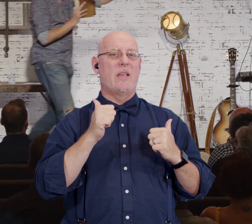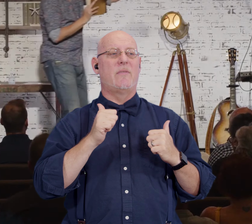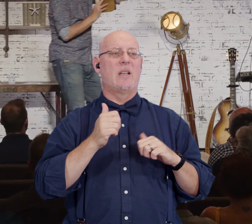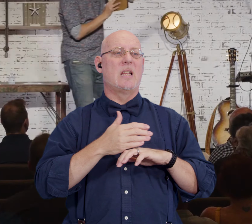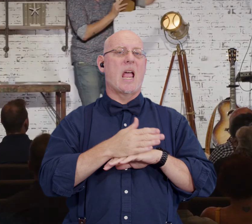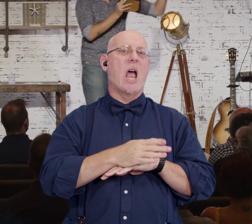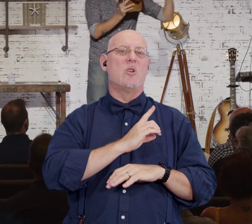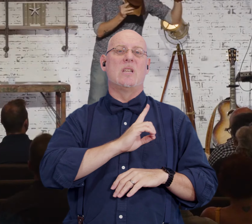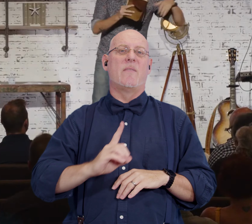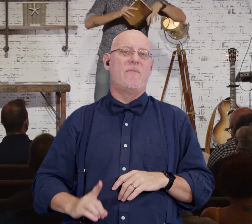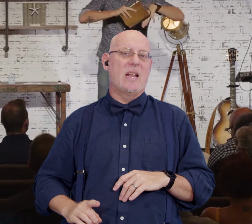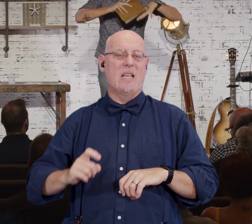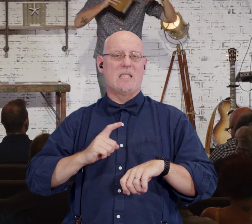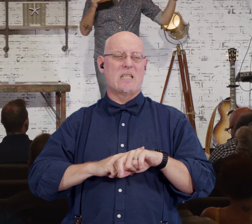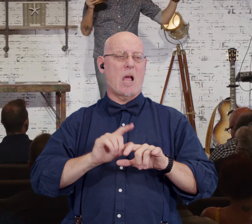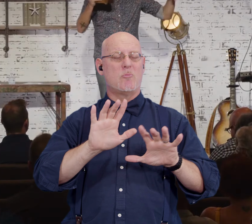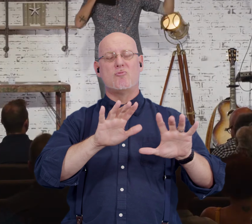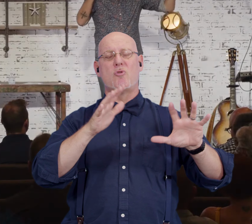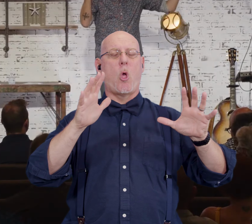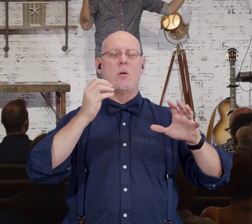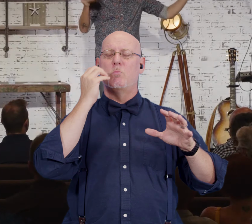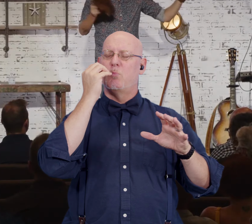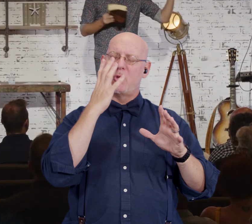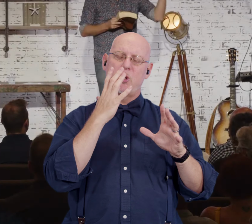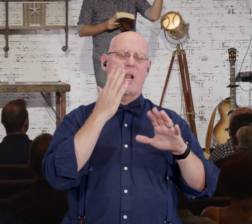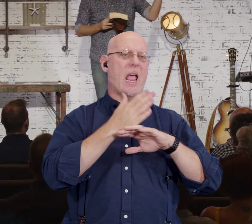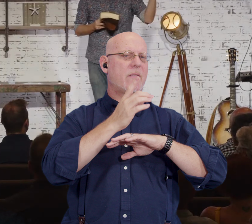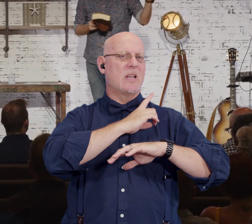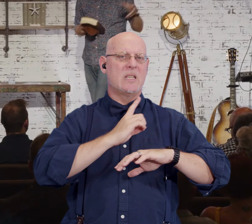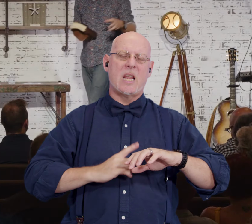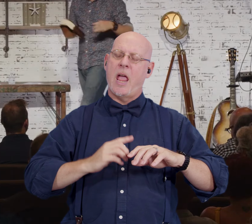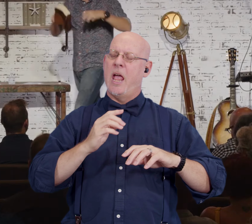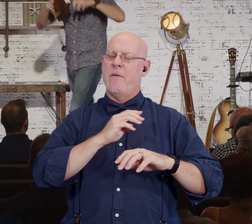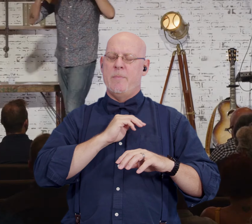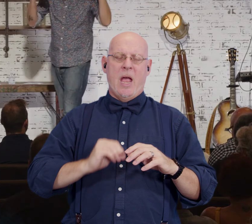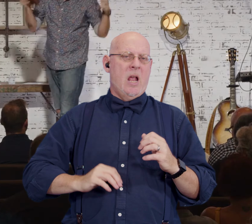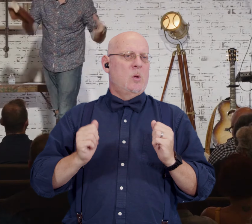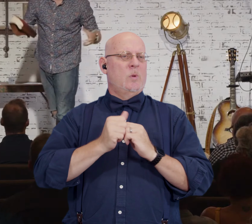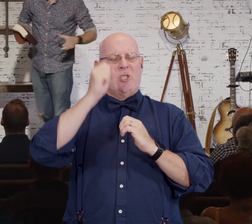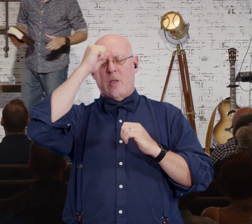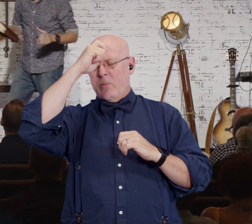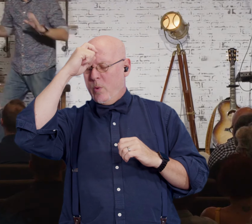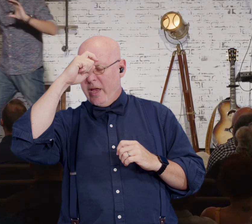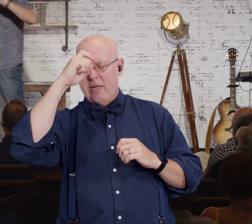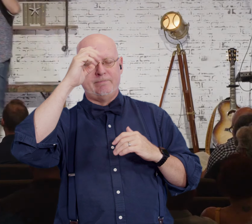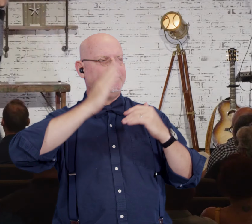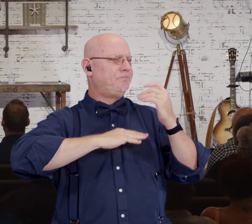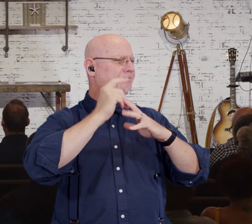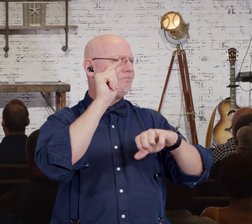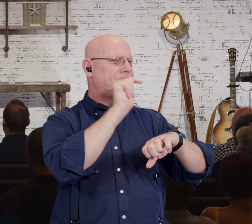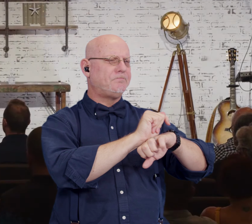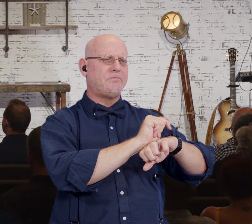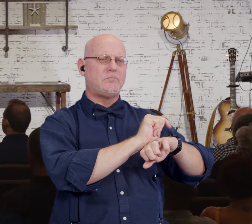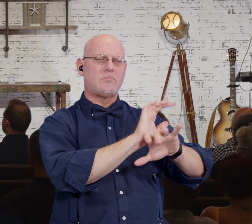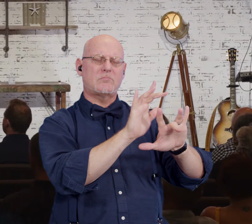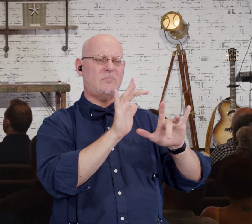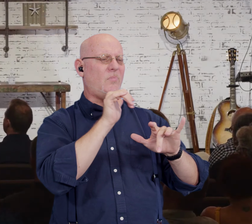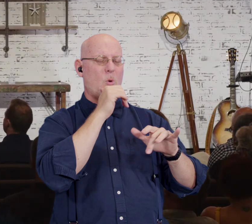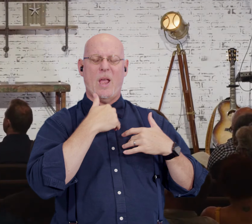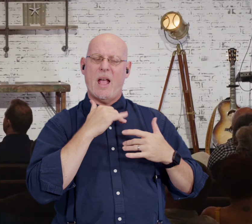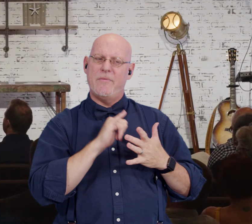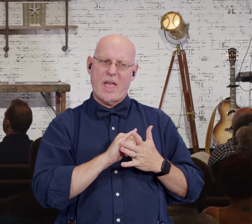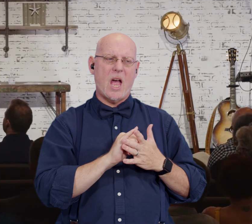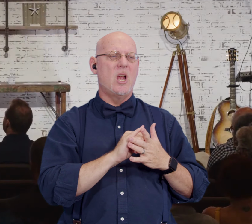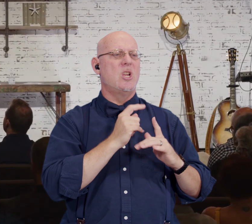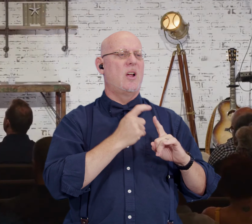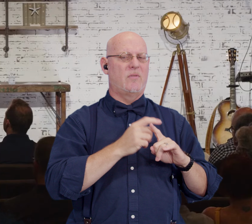kind of post-Davidic era of glory and beauty coming out of David's majesty with Solomon's wisdom, and he builds this temple, and you don't have any